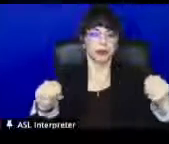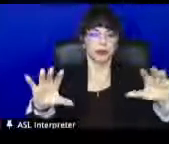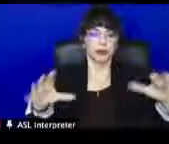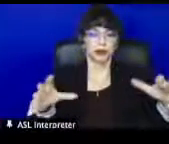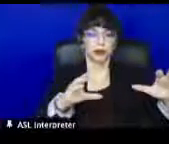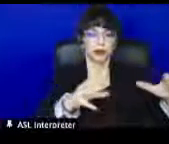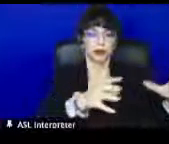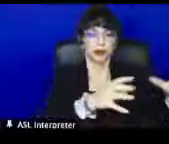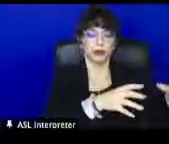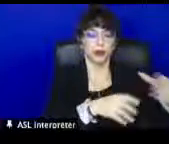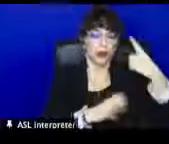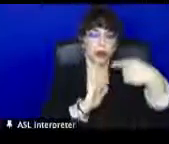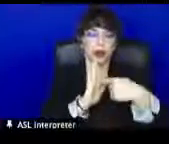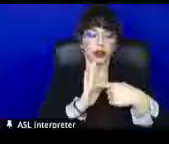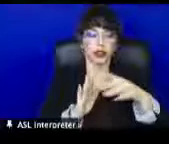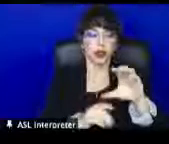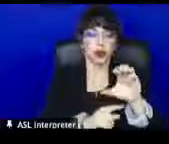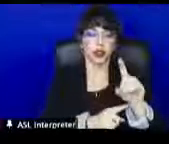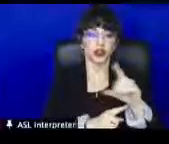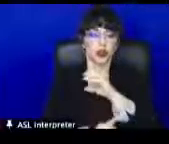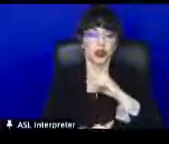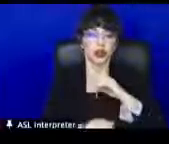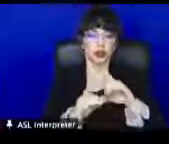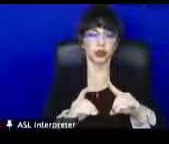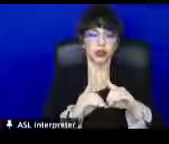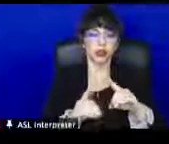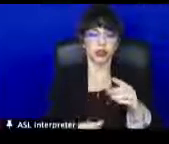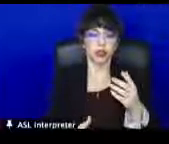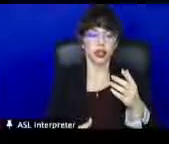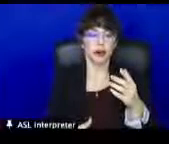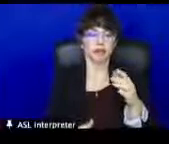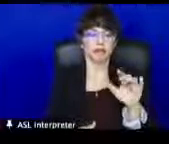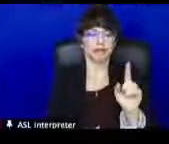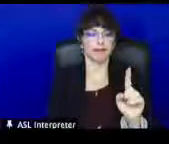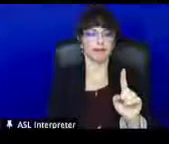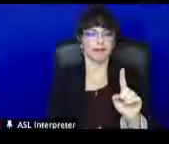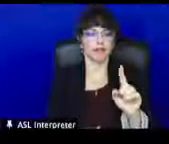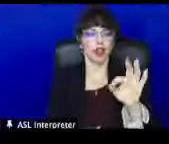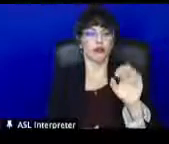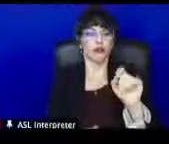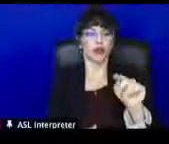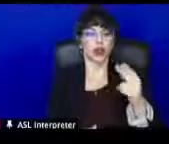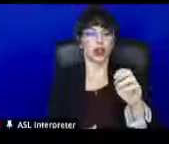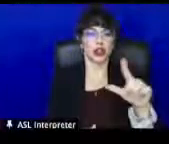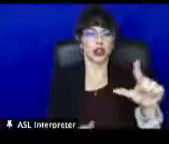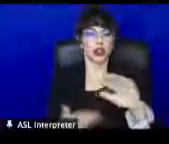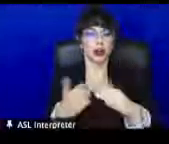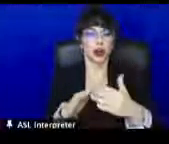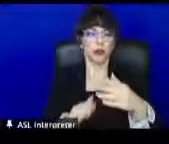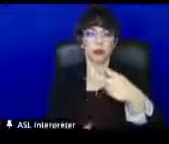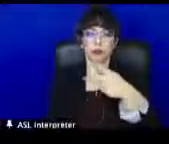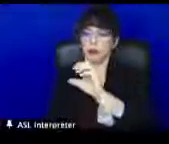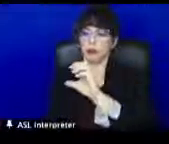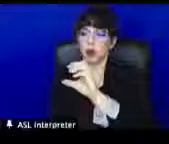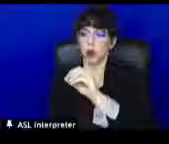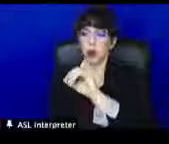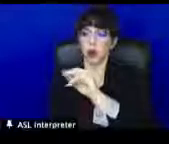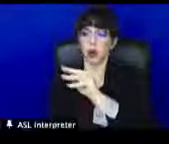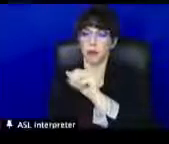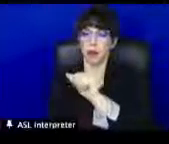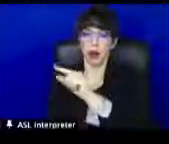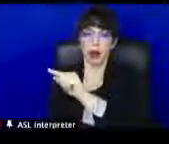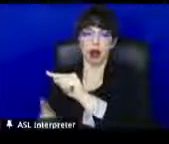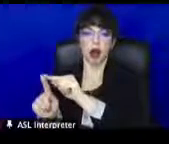to talk about the congressional districts where the foothill communities from Pacoima all the way